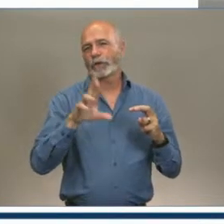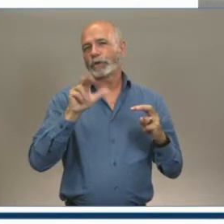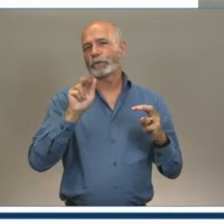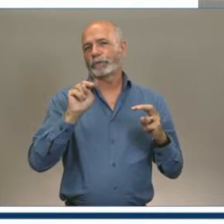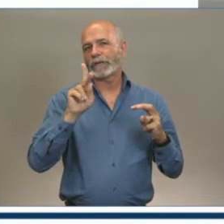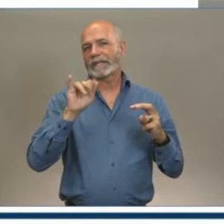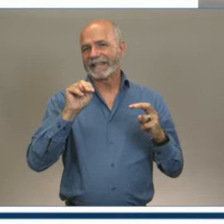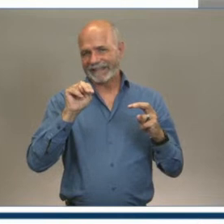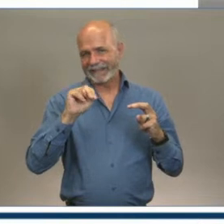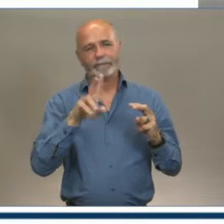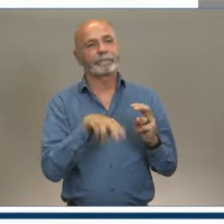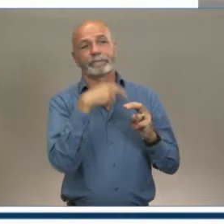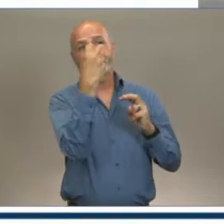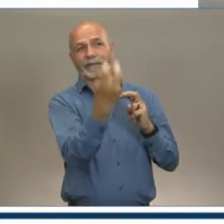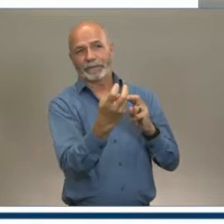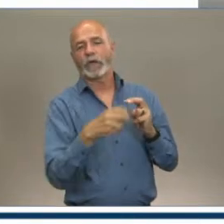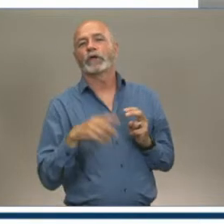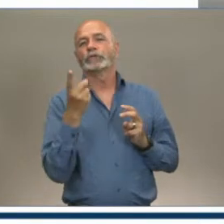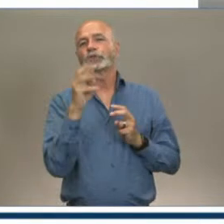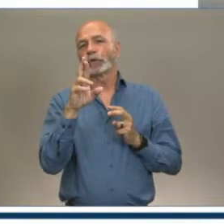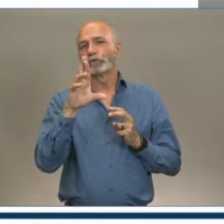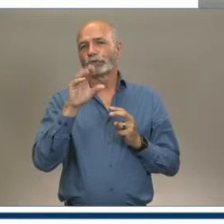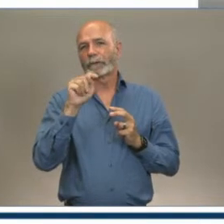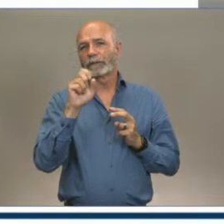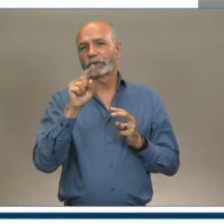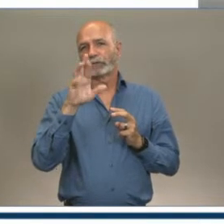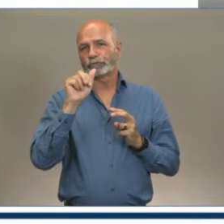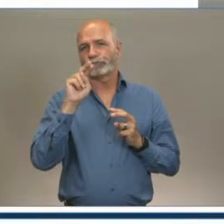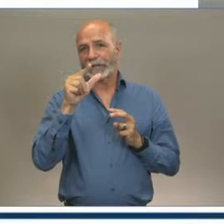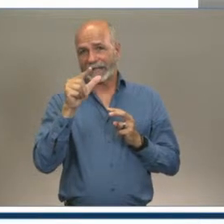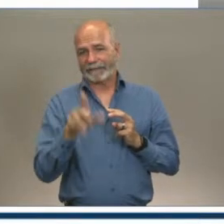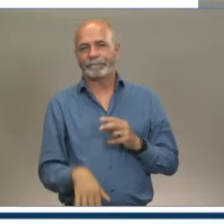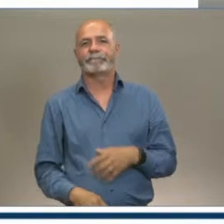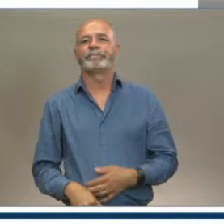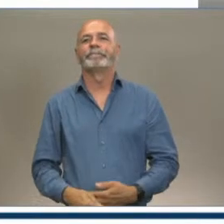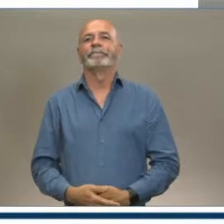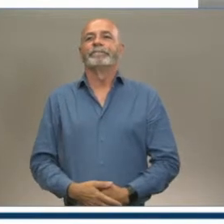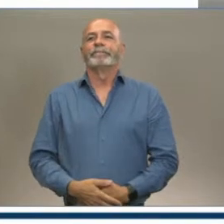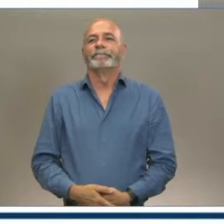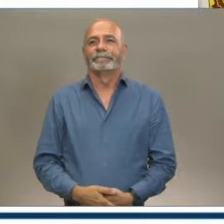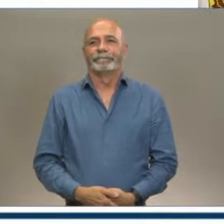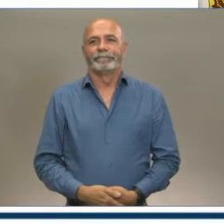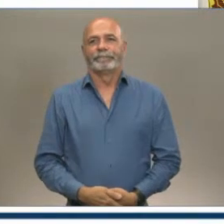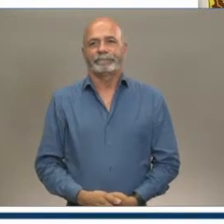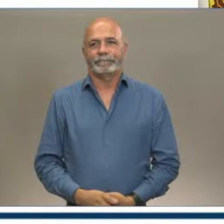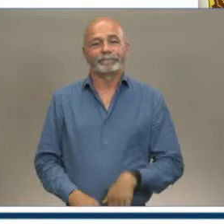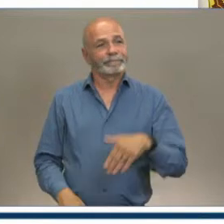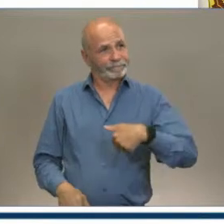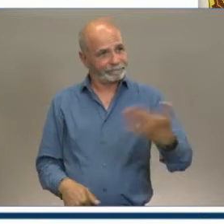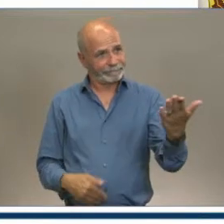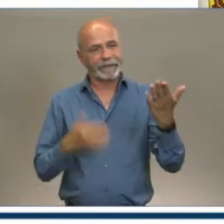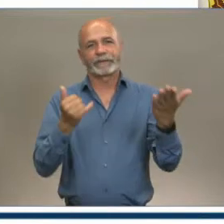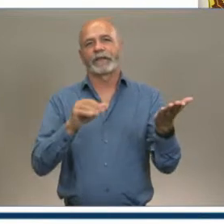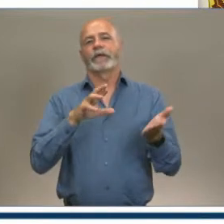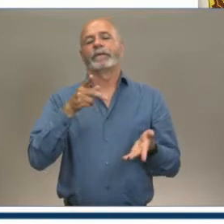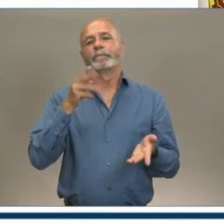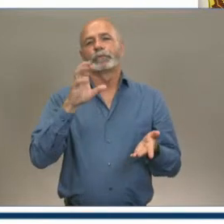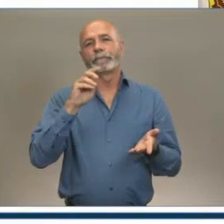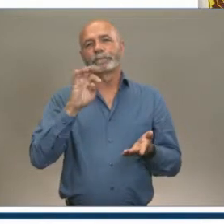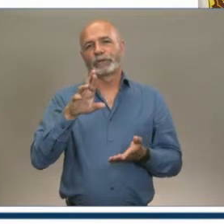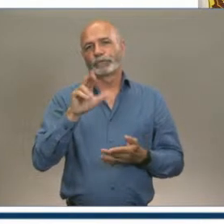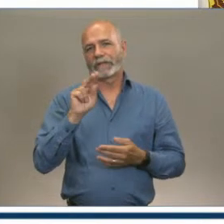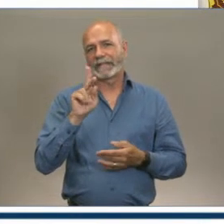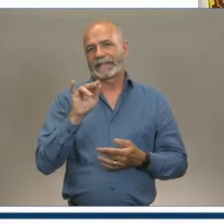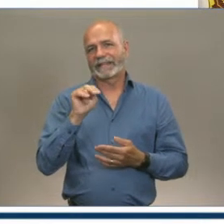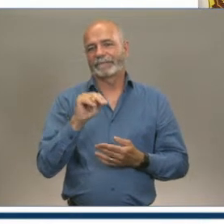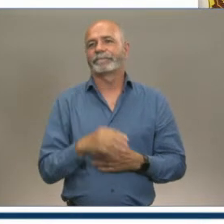Province of Nova Scotia, and Dr. Robert Strang, Chief Medical Officer of Health. Go ahead, Premier. Thank you.